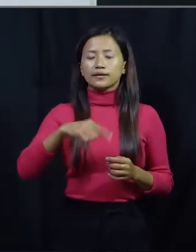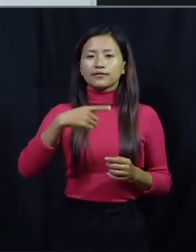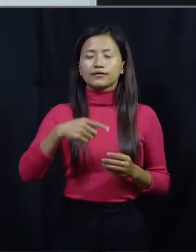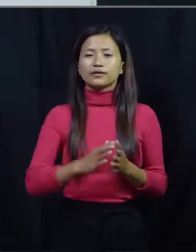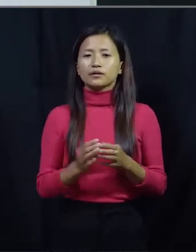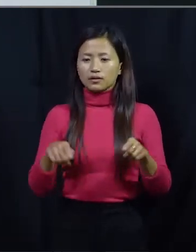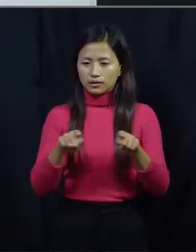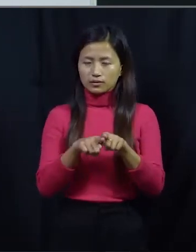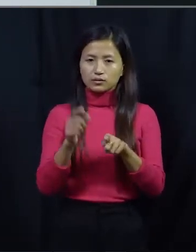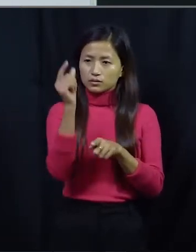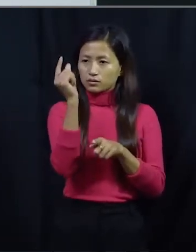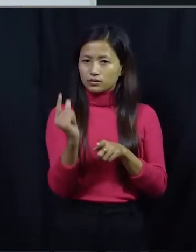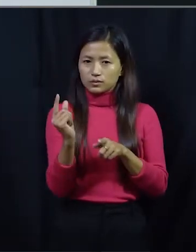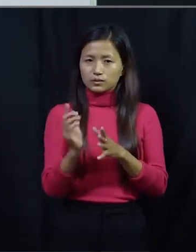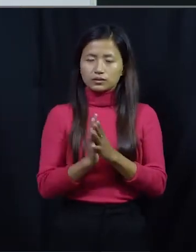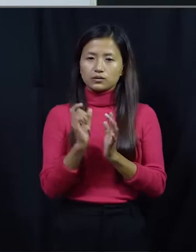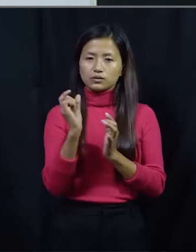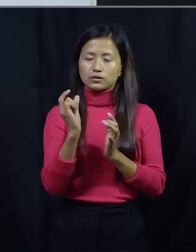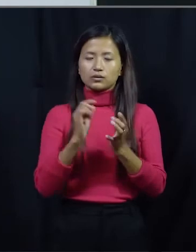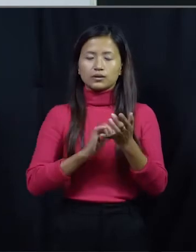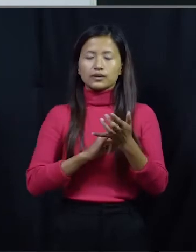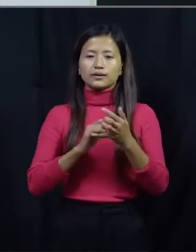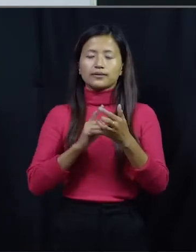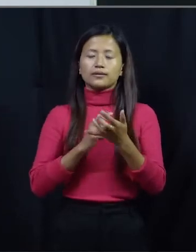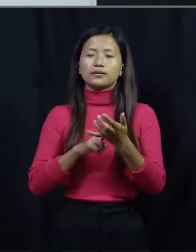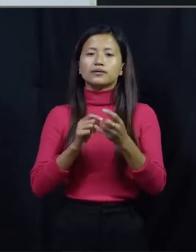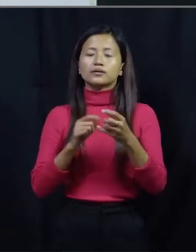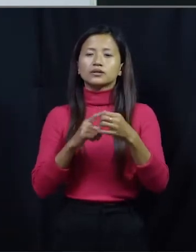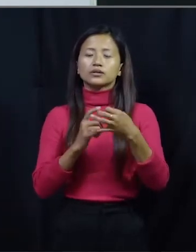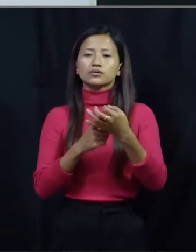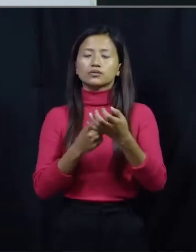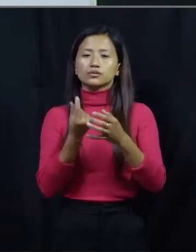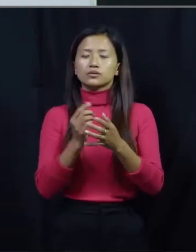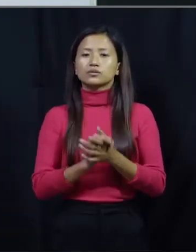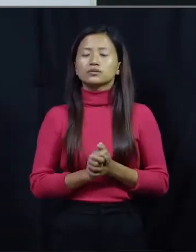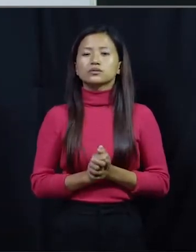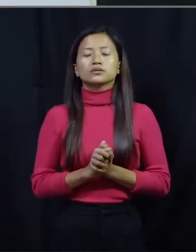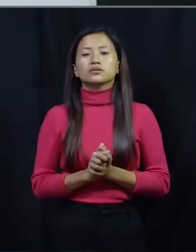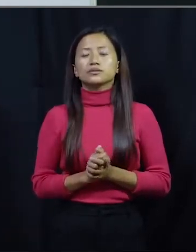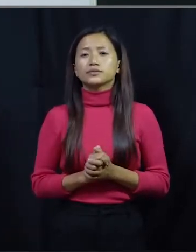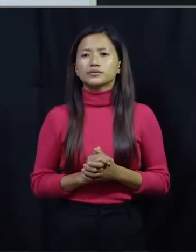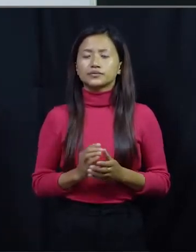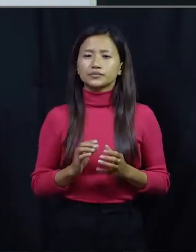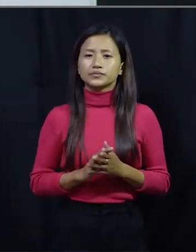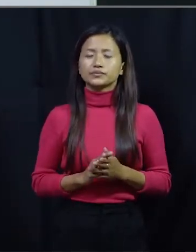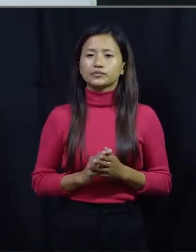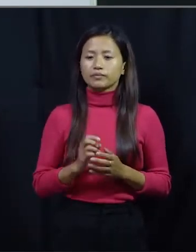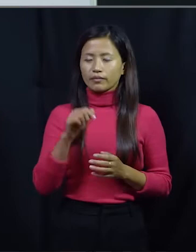unique. Okay, every means all the elements in the domain. This is